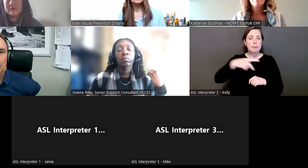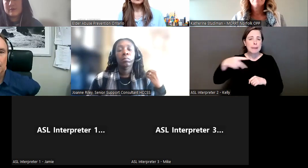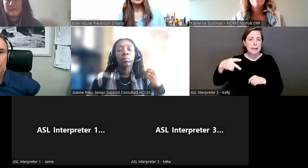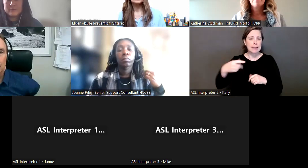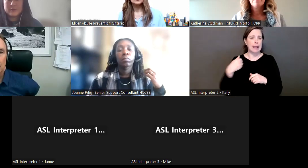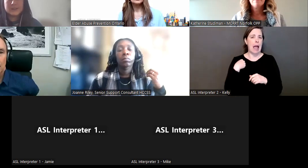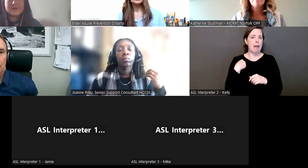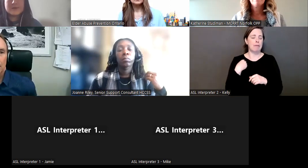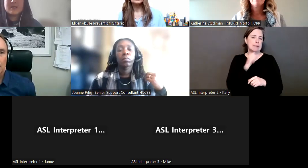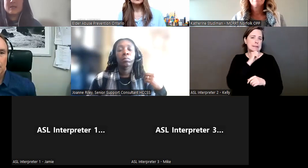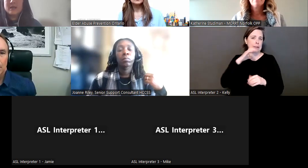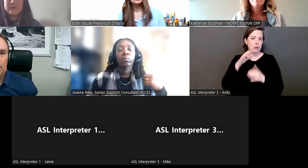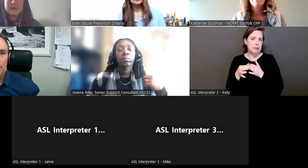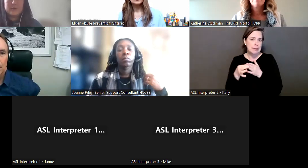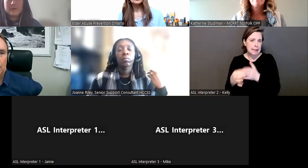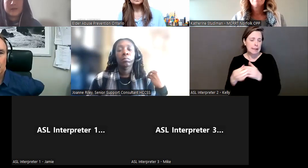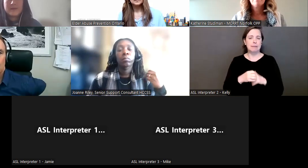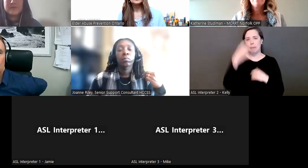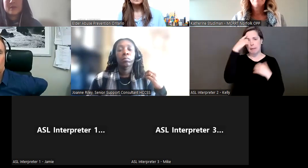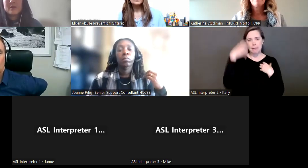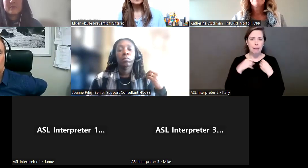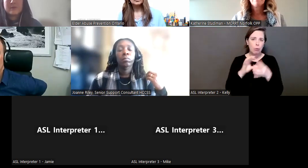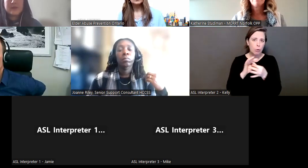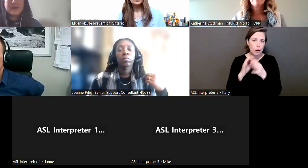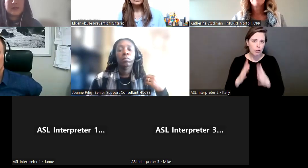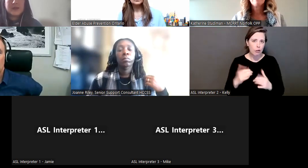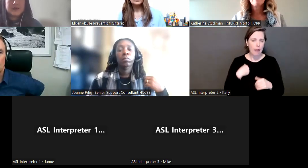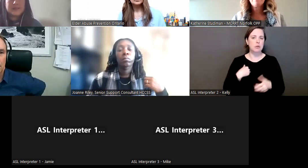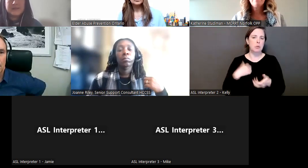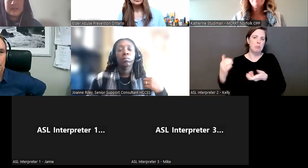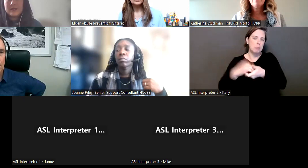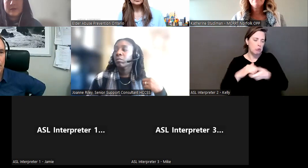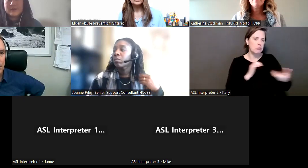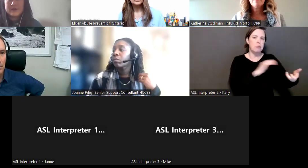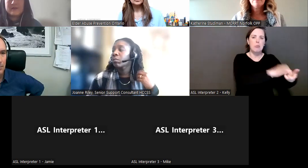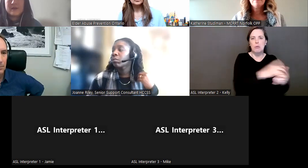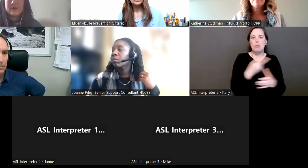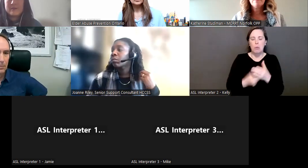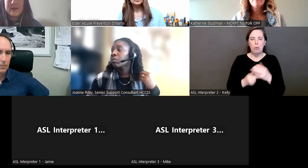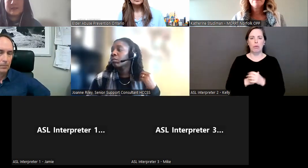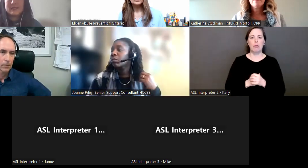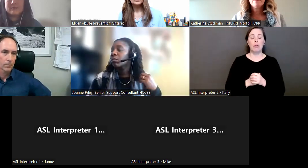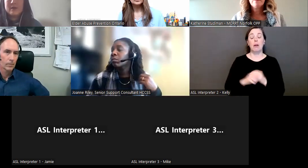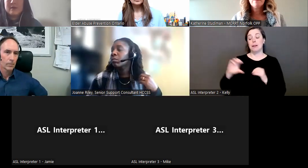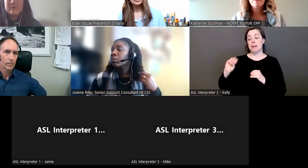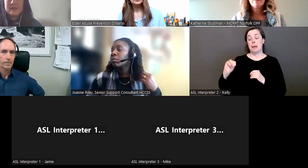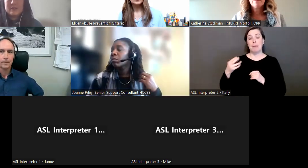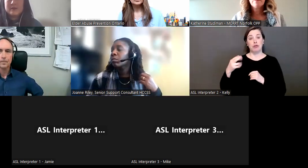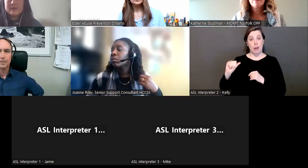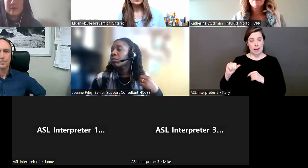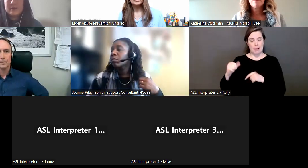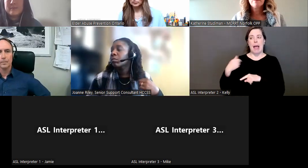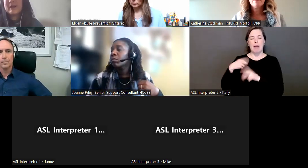coordinator. So there's two different roles. So we do work with them. But within CMHA, we also have our impact team,